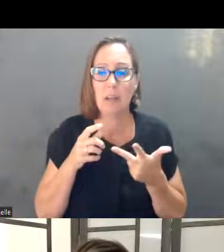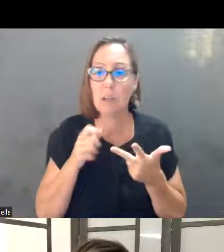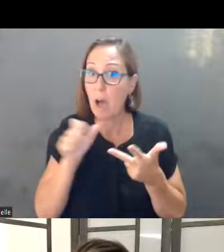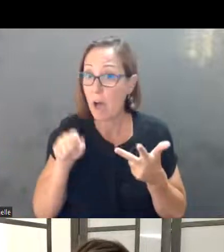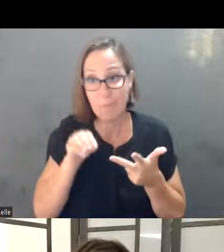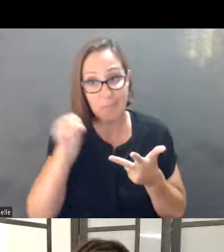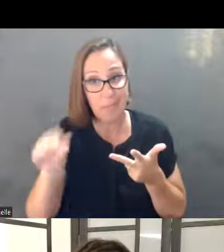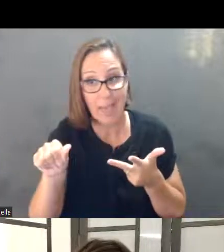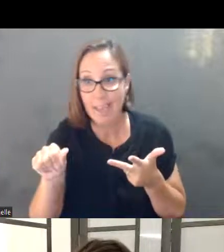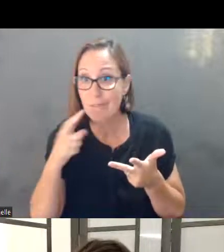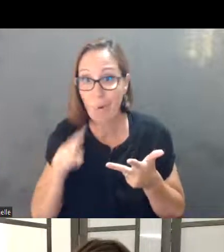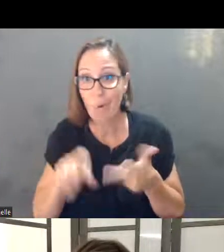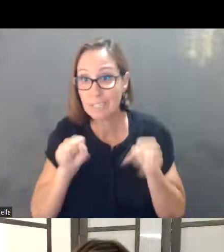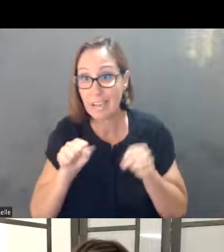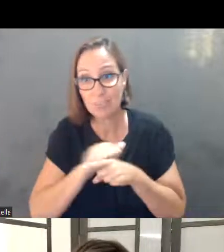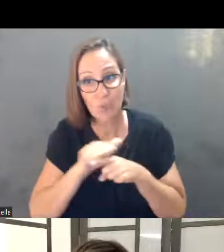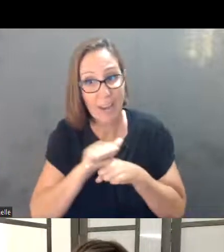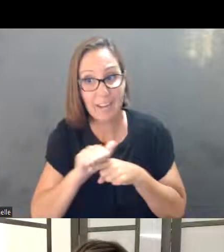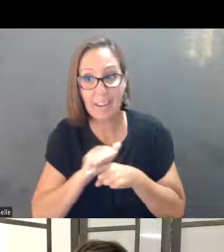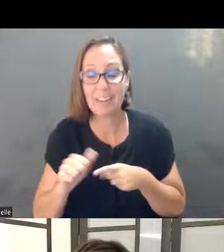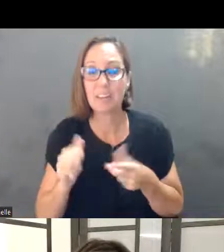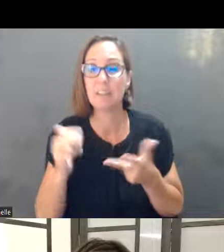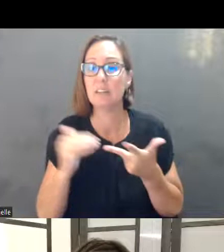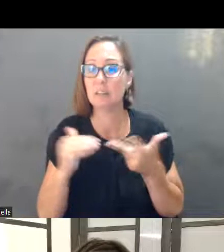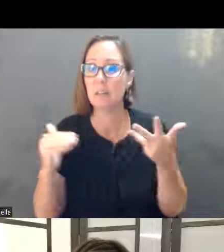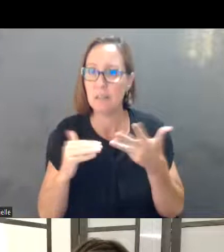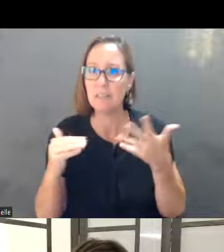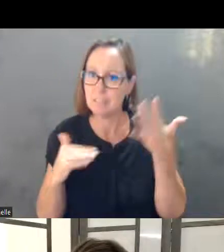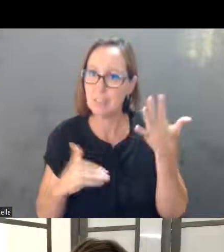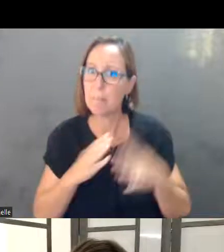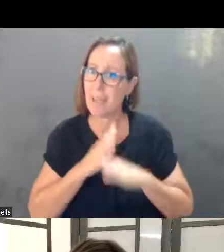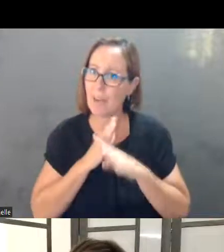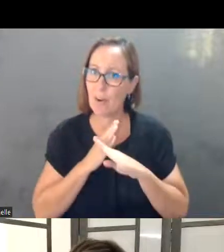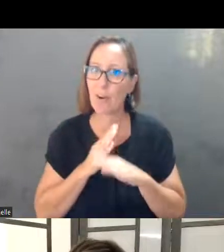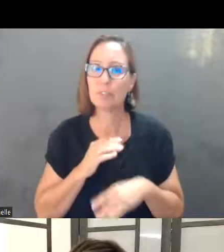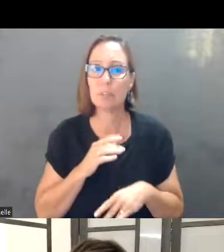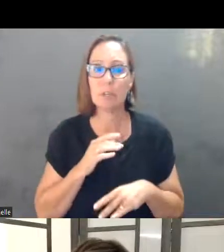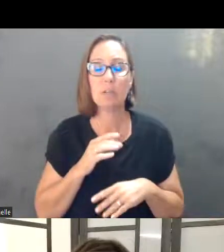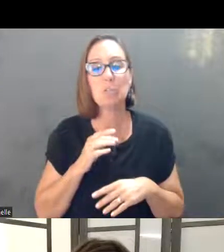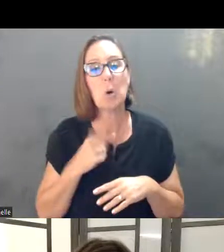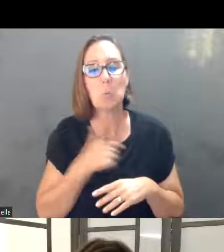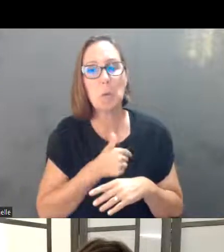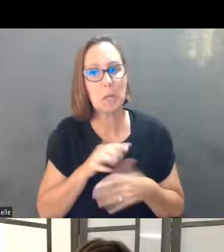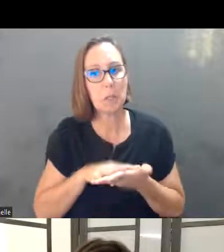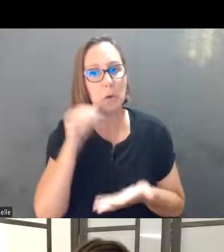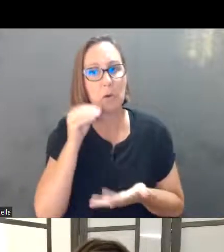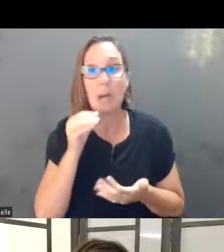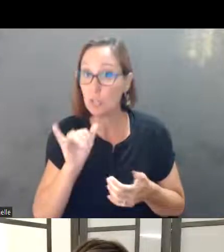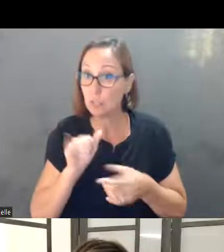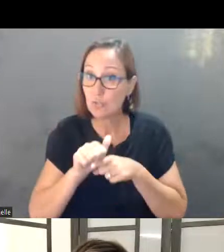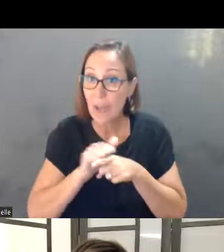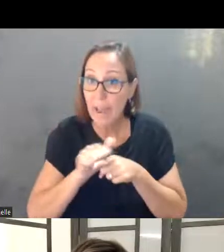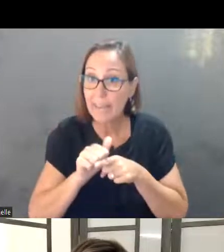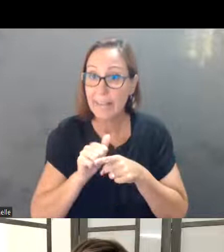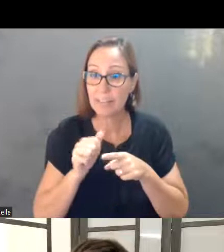for the time to take to go to training. And so some of these are things that we also learned: training on different times and